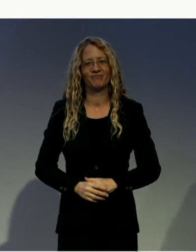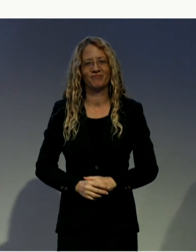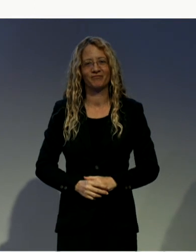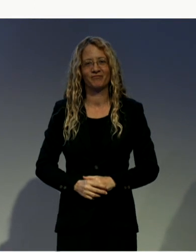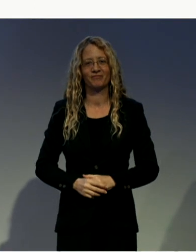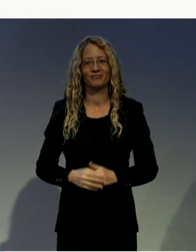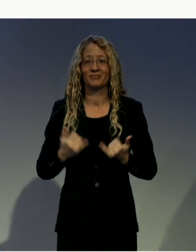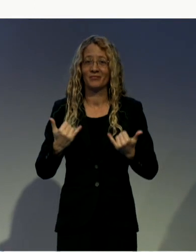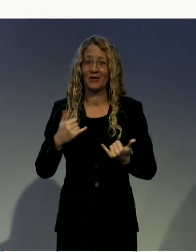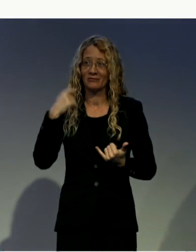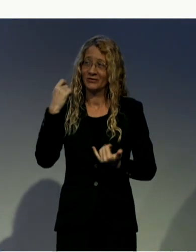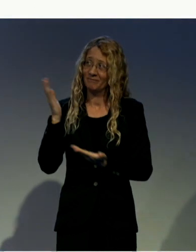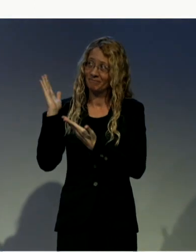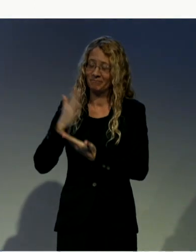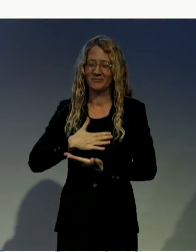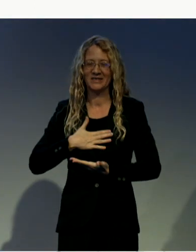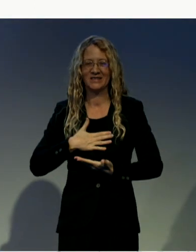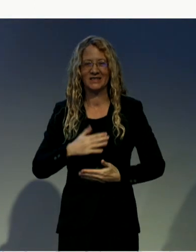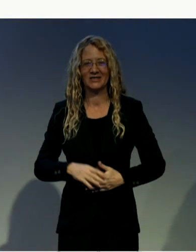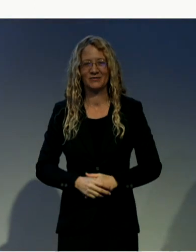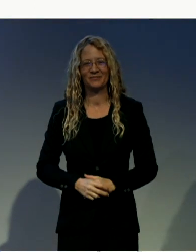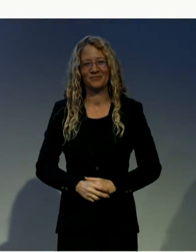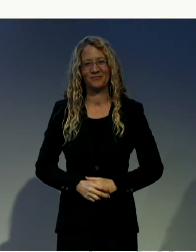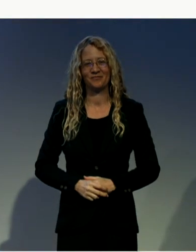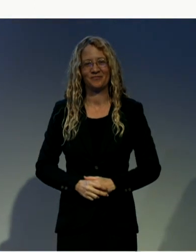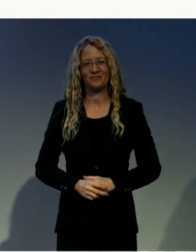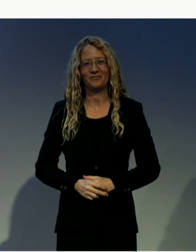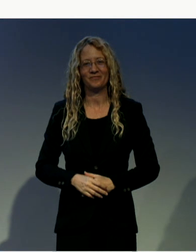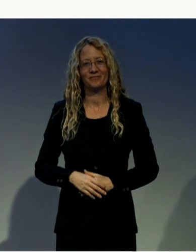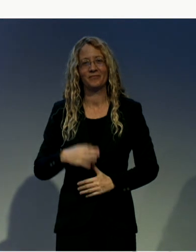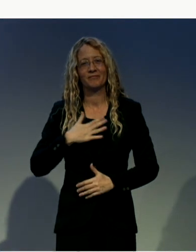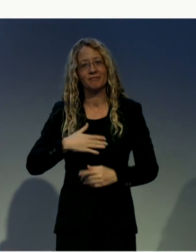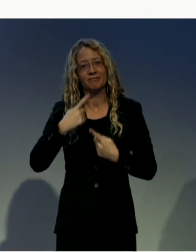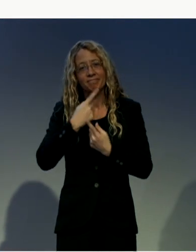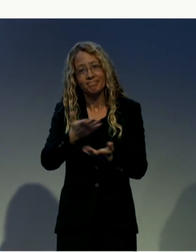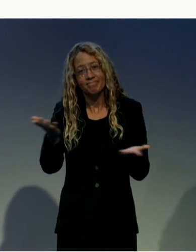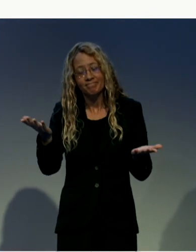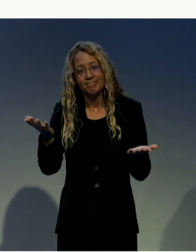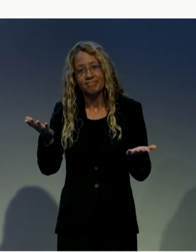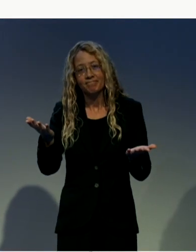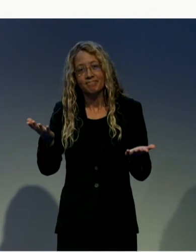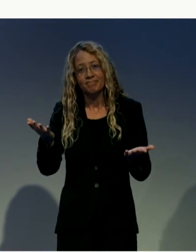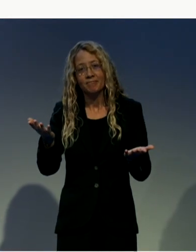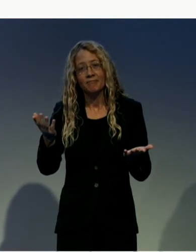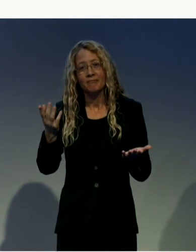please? Just to let you know that this is just a small segment of a much larger